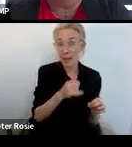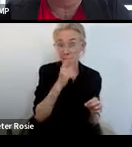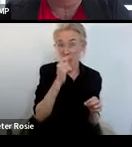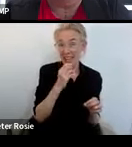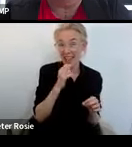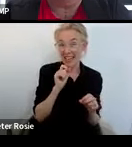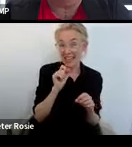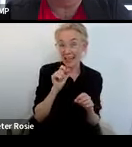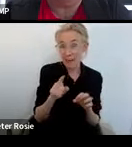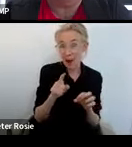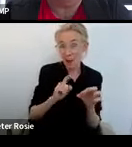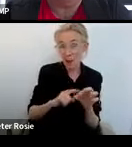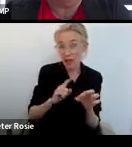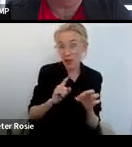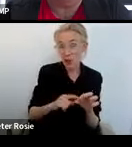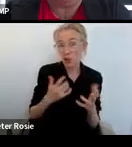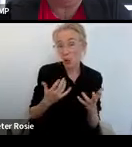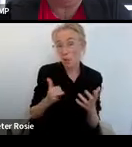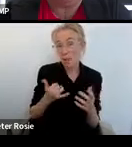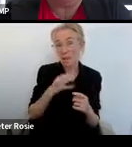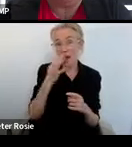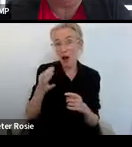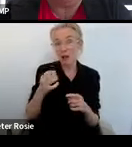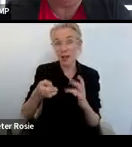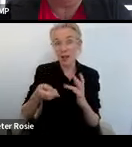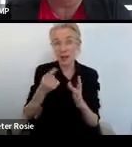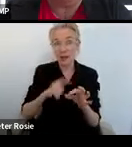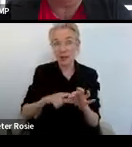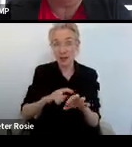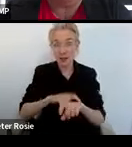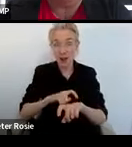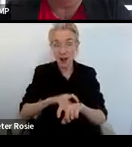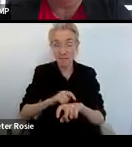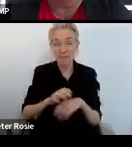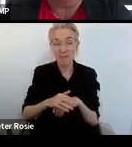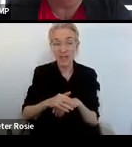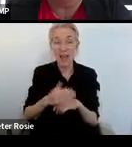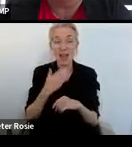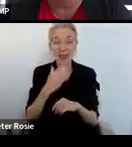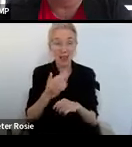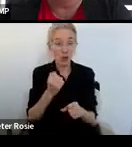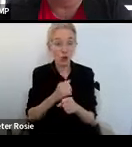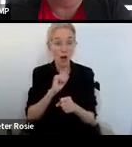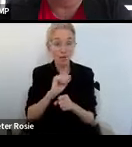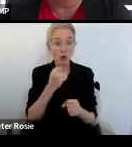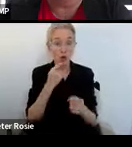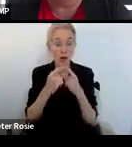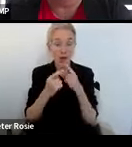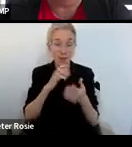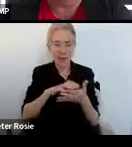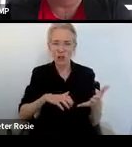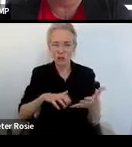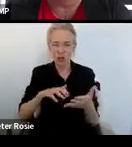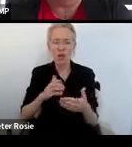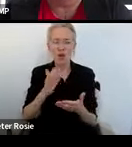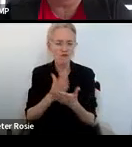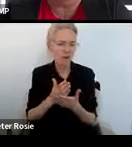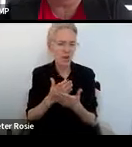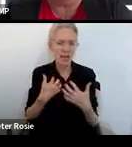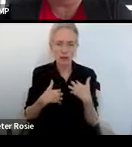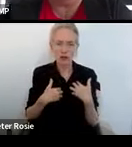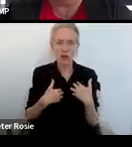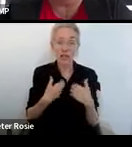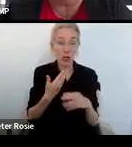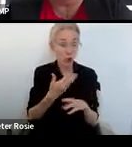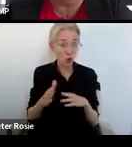sure. But look, thank you so much for your submission. Really thoughtful, very useful. Brought up a couple of points that haven't been